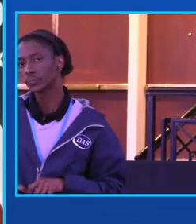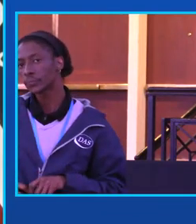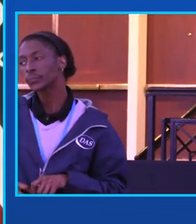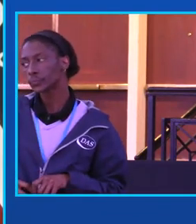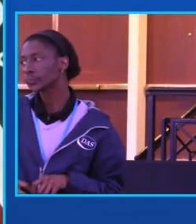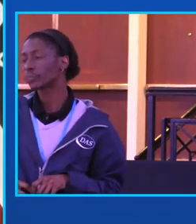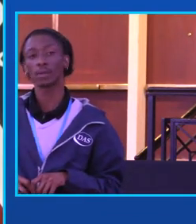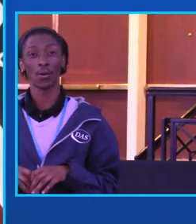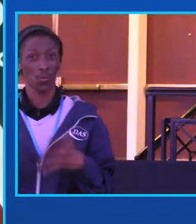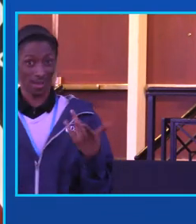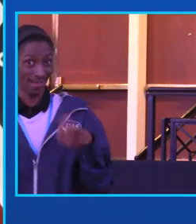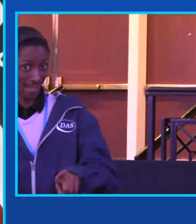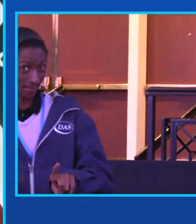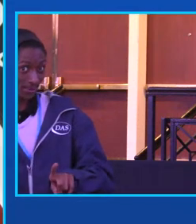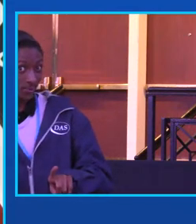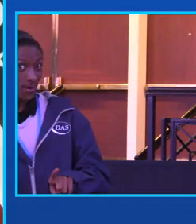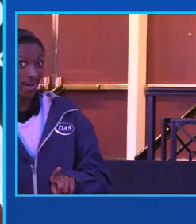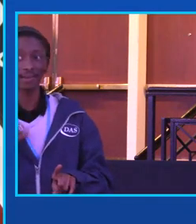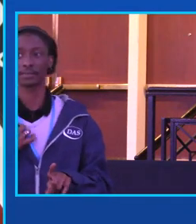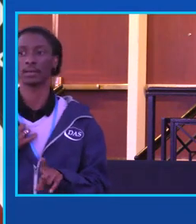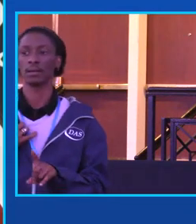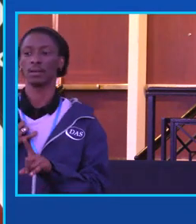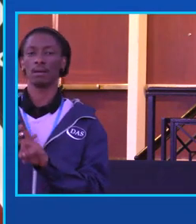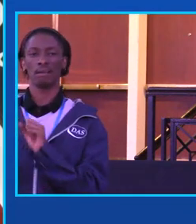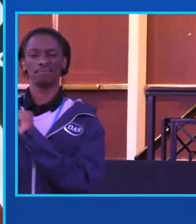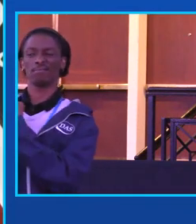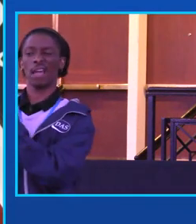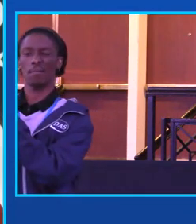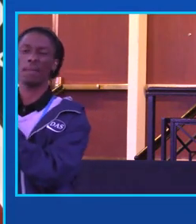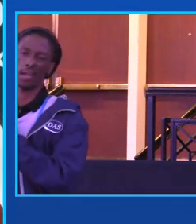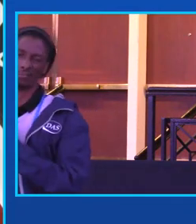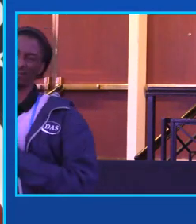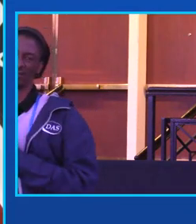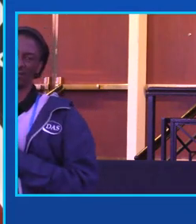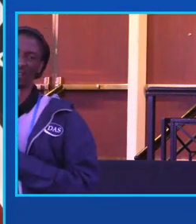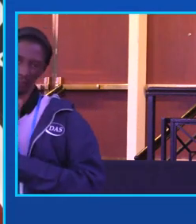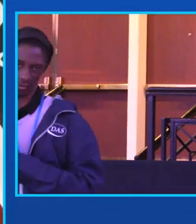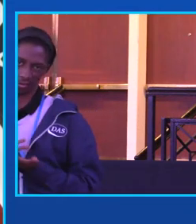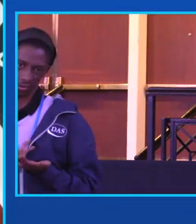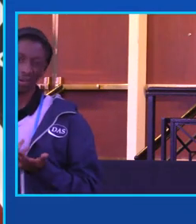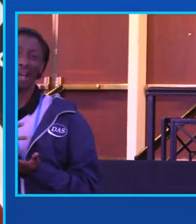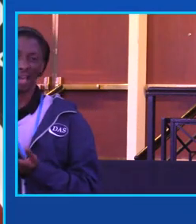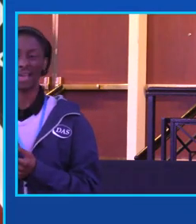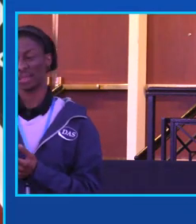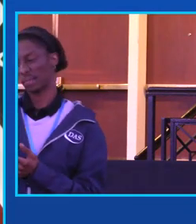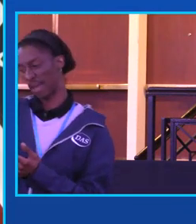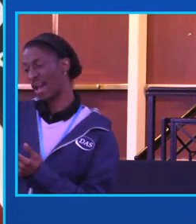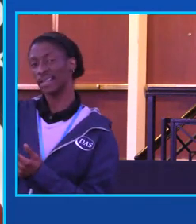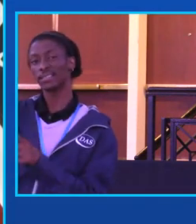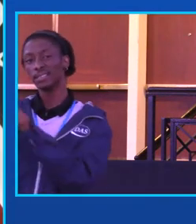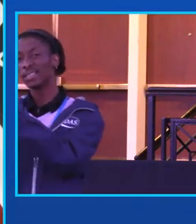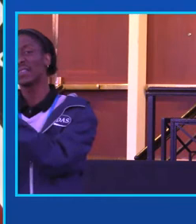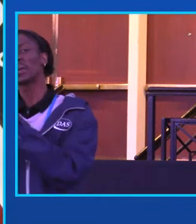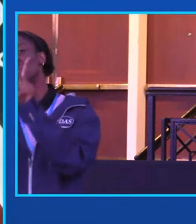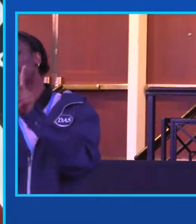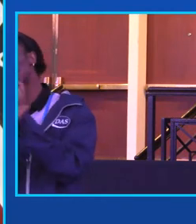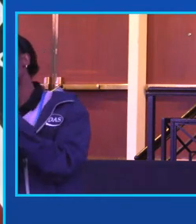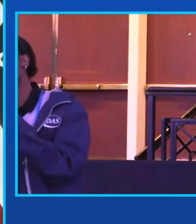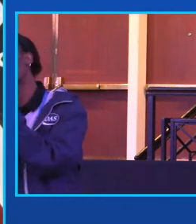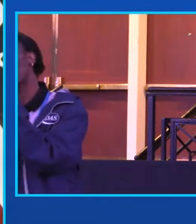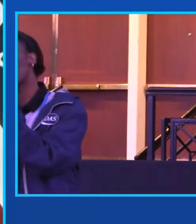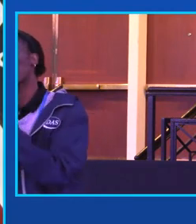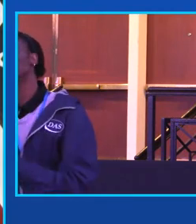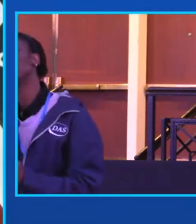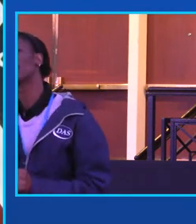What ends up happening is campaigns suffer from it, and they've suffered in the past. Before I turn